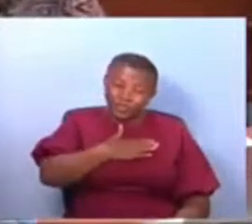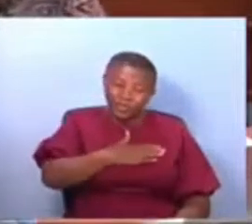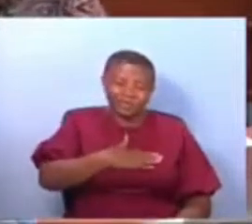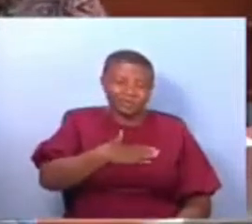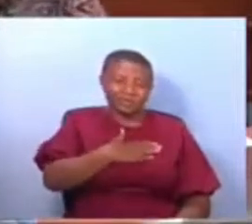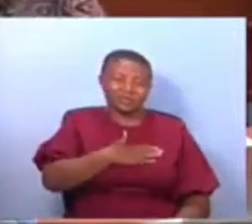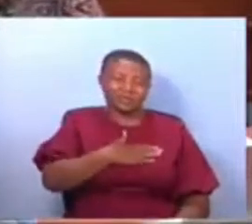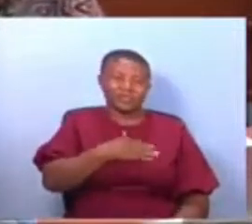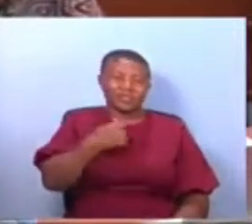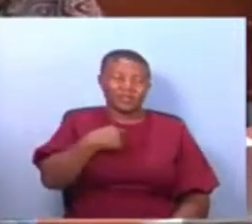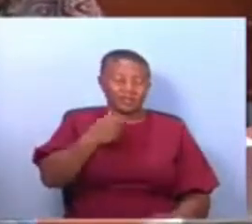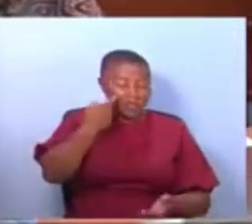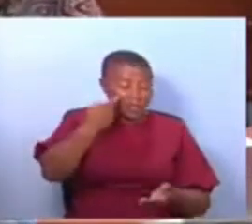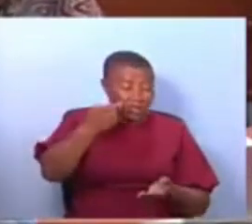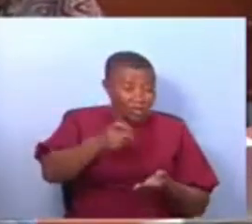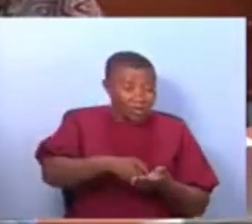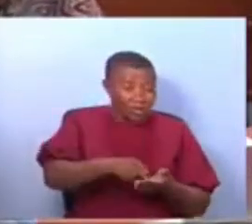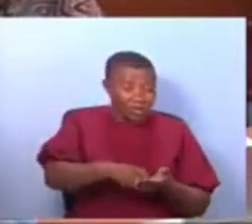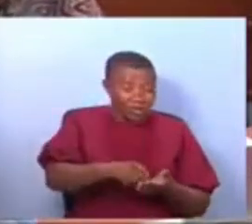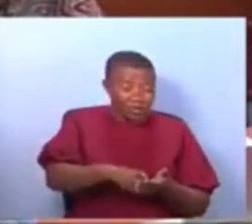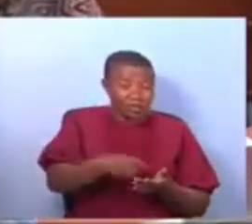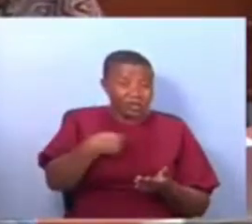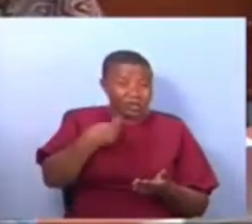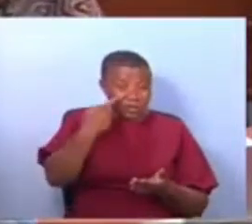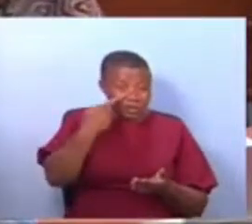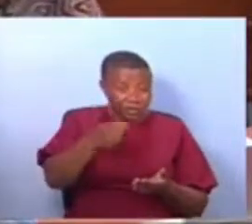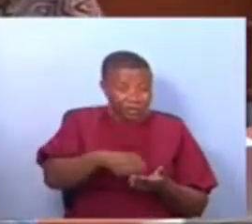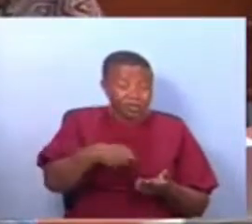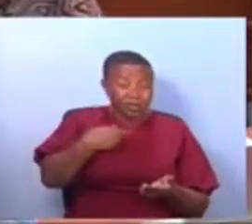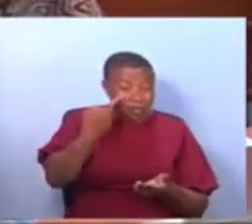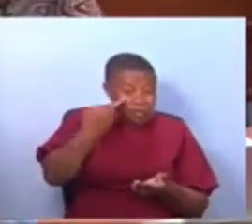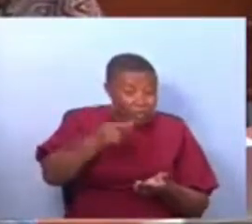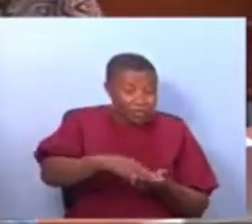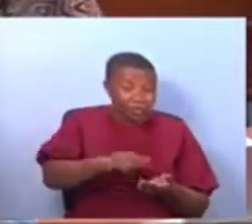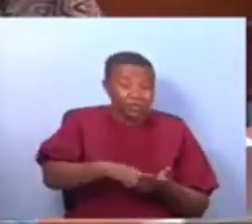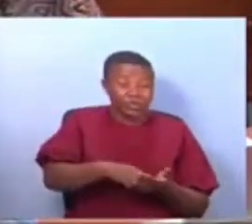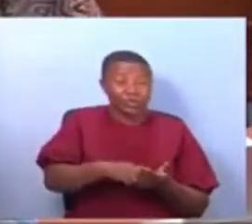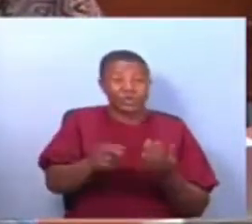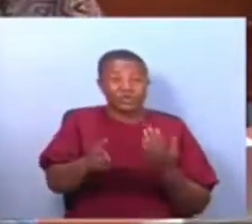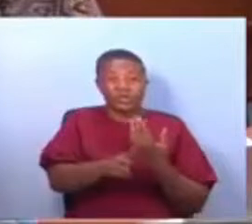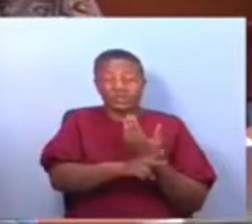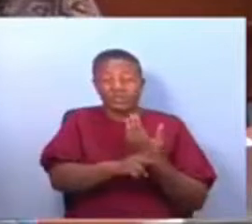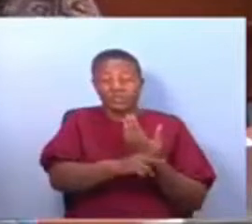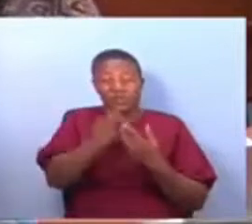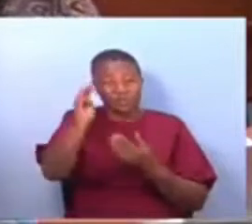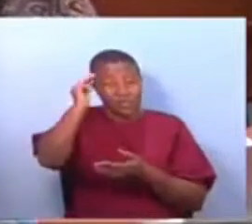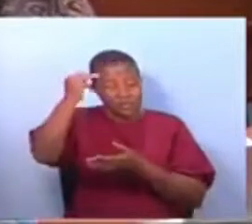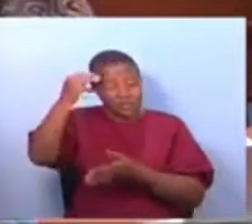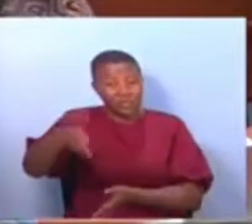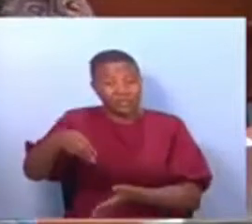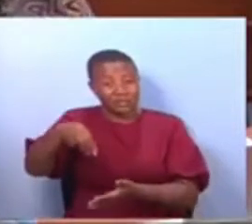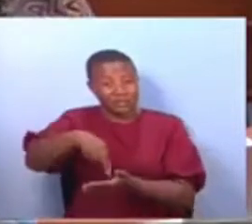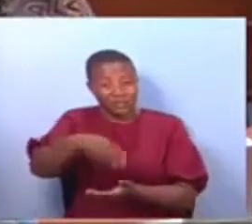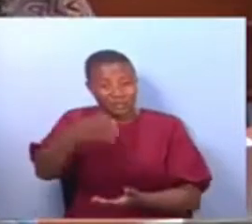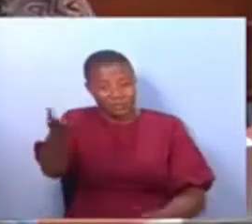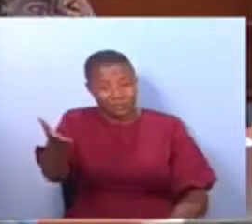the Deputy Mr. Leader Speaker, on his feet. it's not all. It's not all. Deputy Leader, are you on point of order?